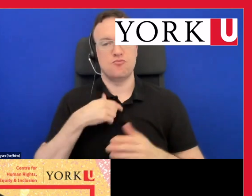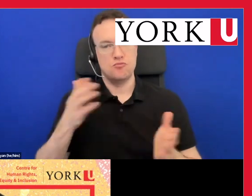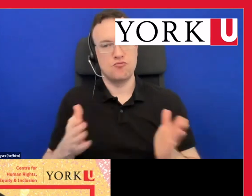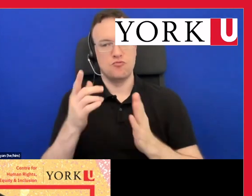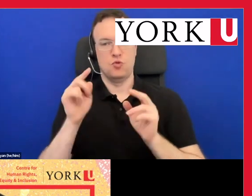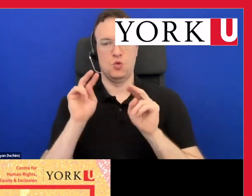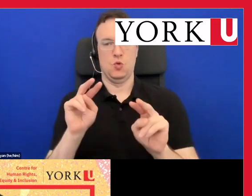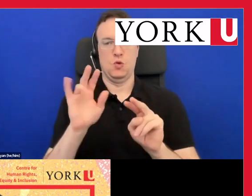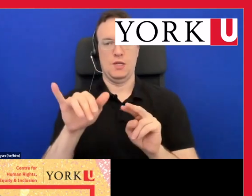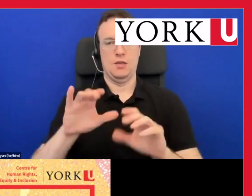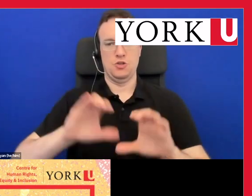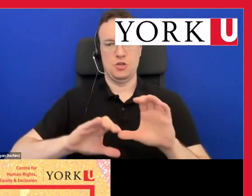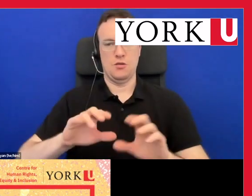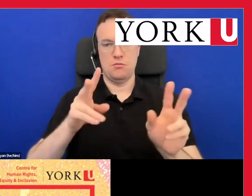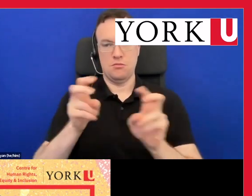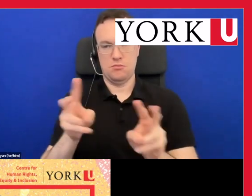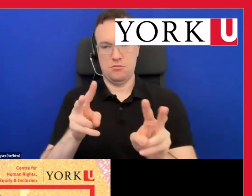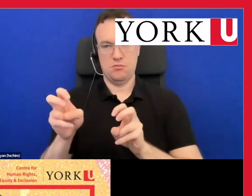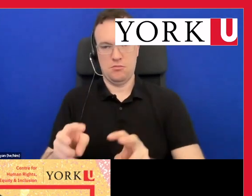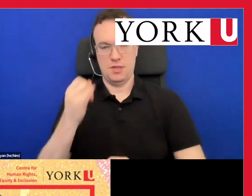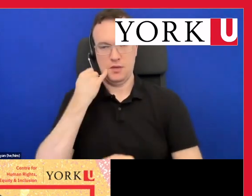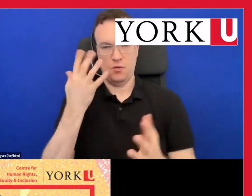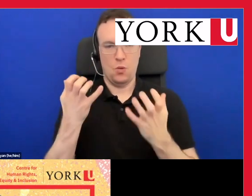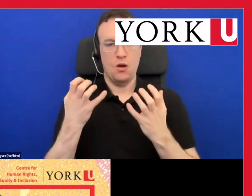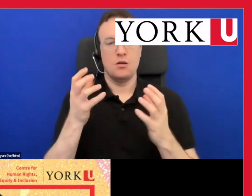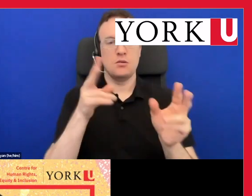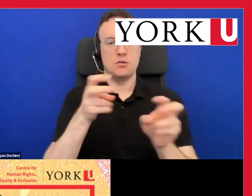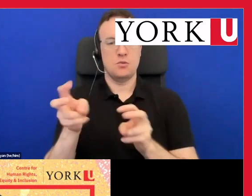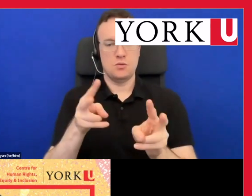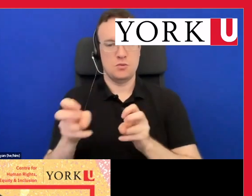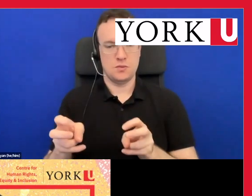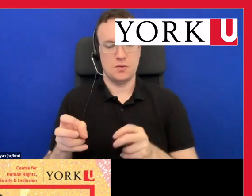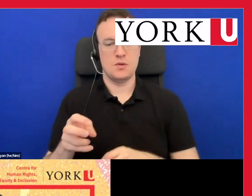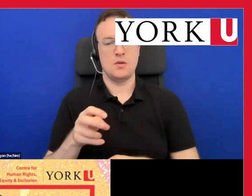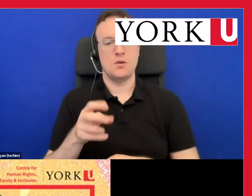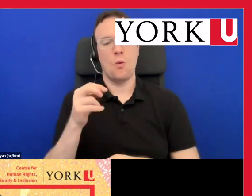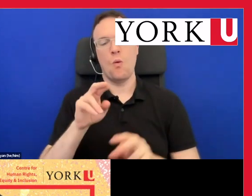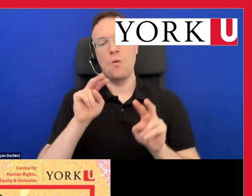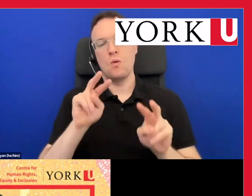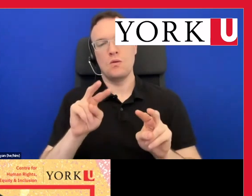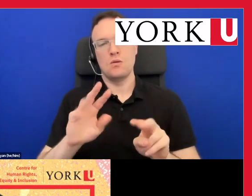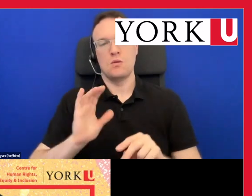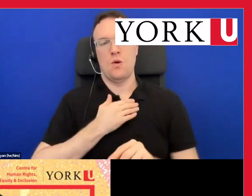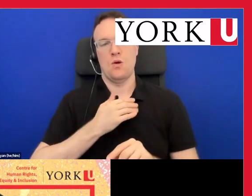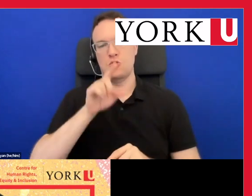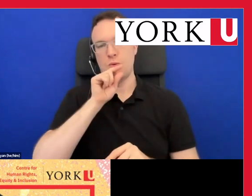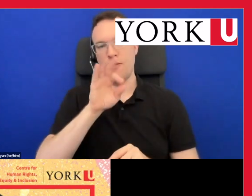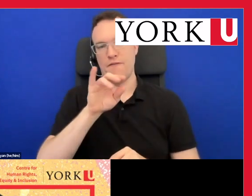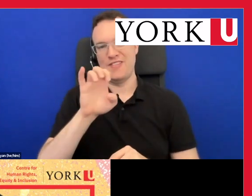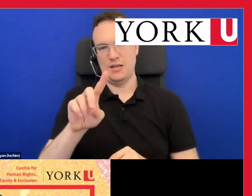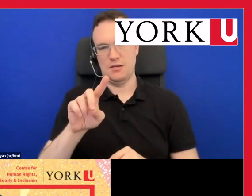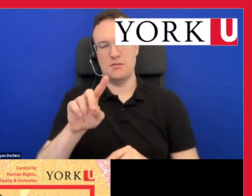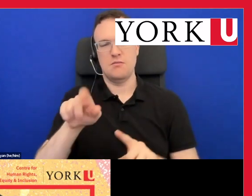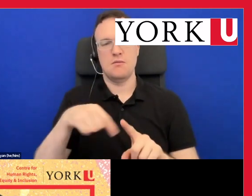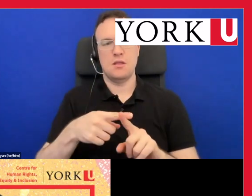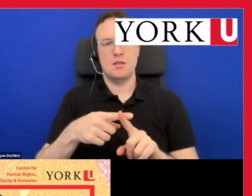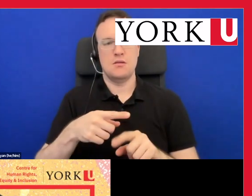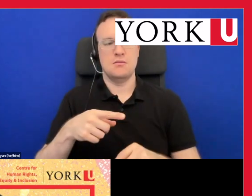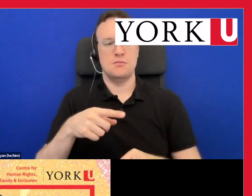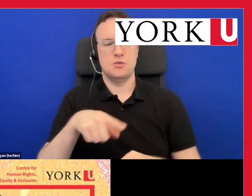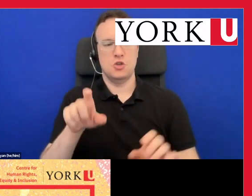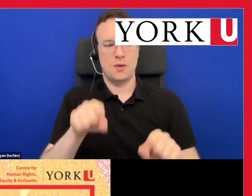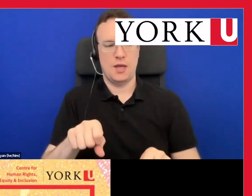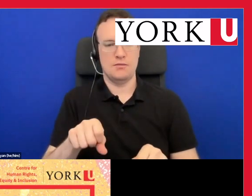look at the chat, copy them down if you like, copy and paste them down, or look to our Twitter feed so that you